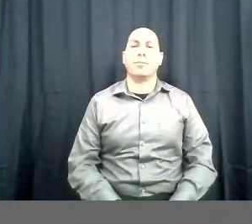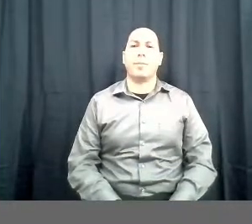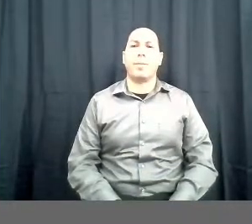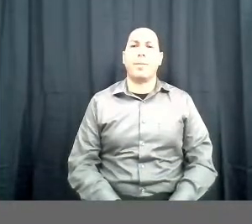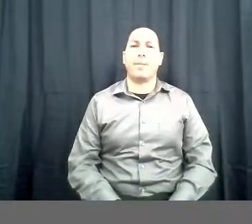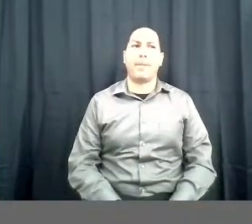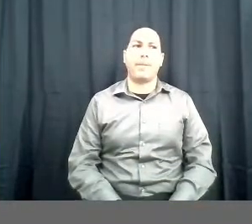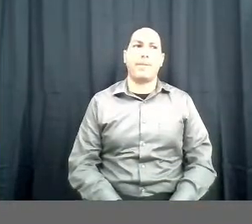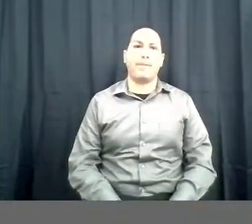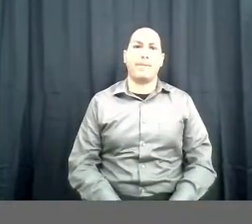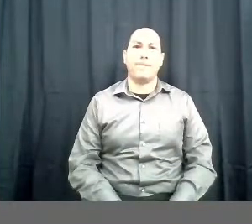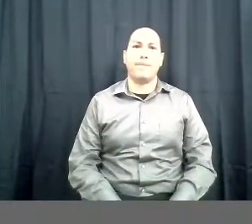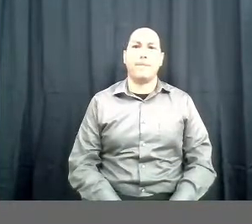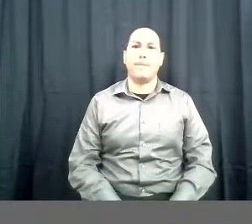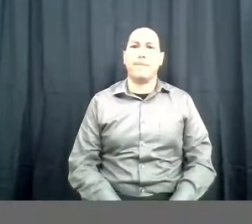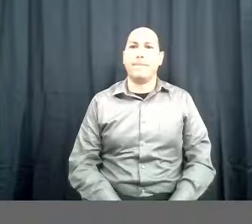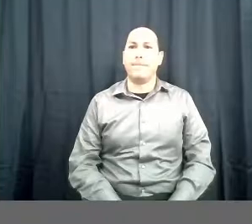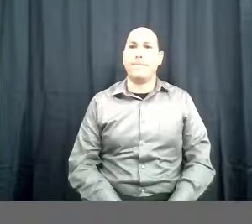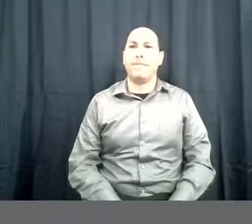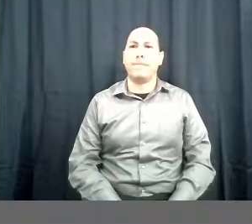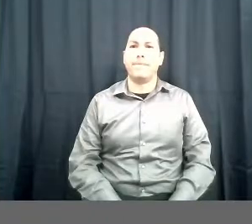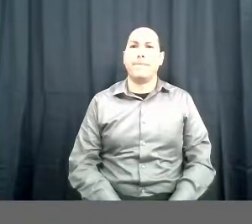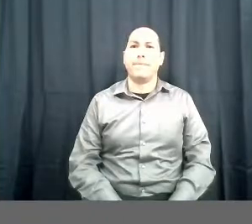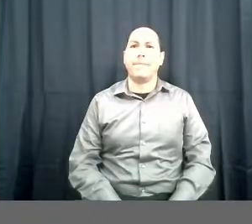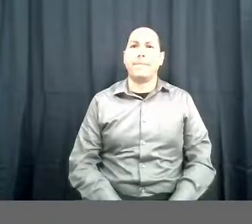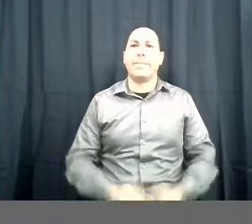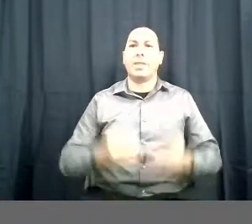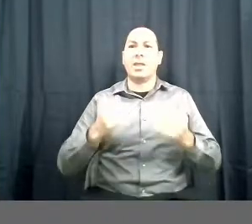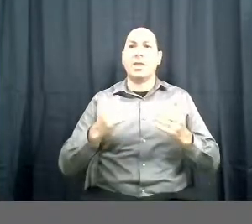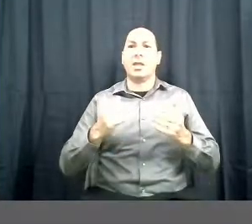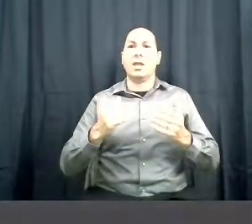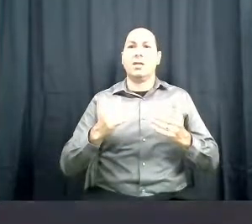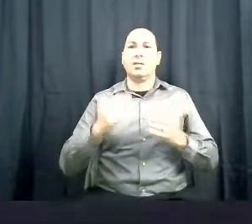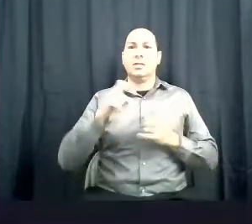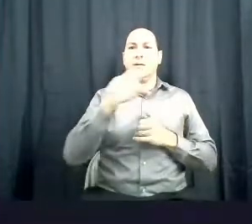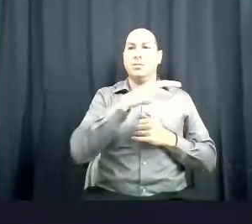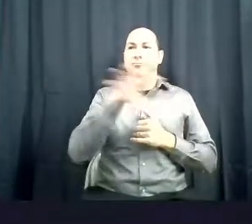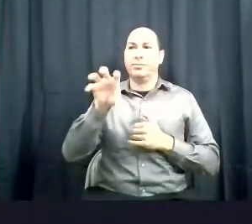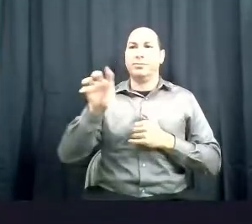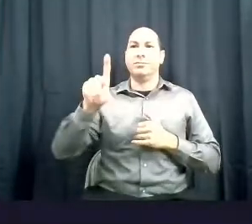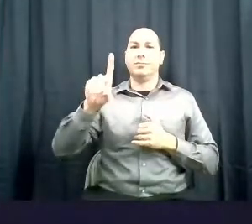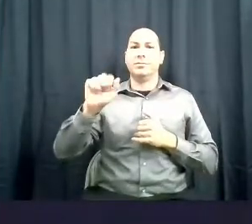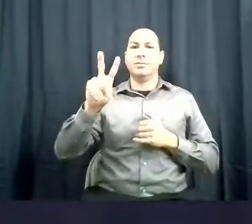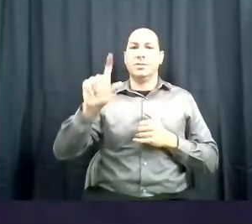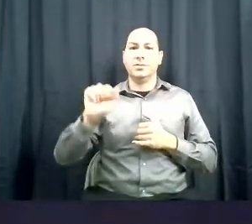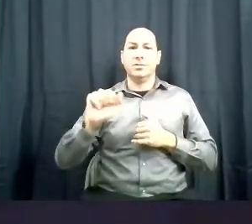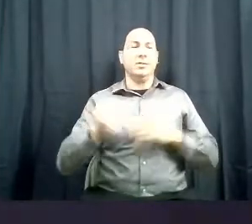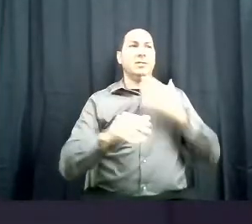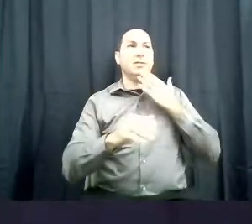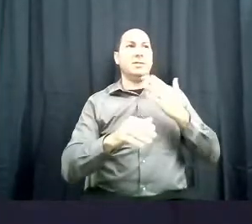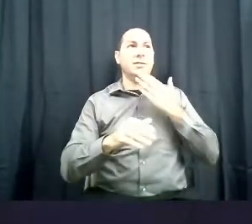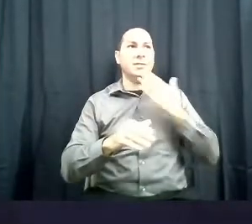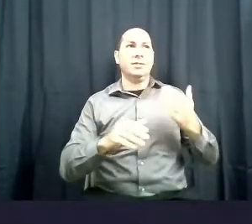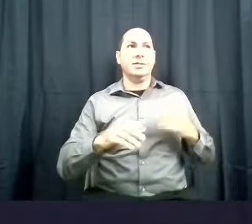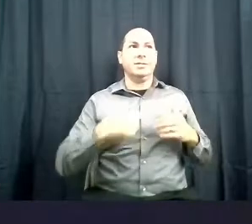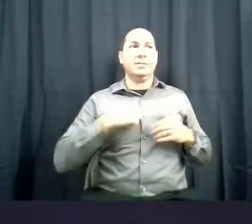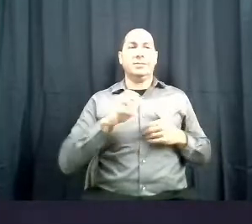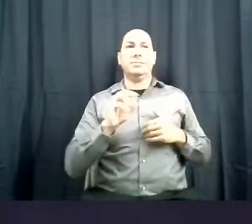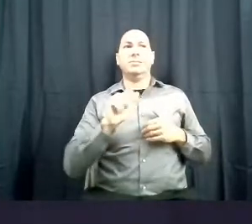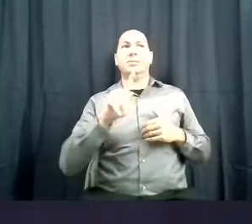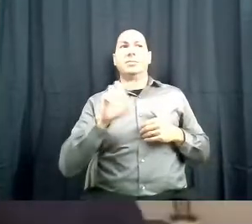I think you're on mute, David. Thanks, Mr. Peterson. I saw the mute go on, and